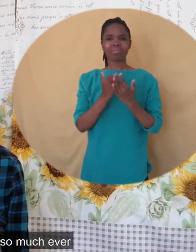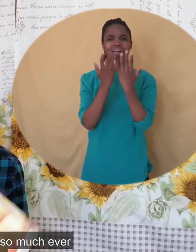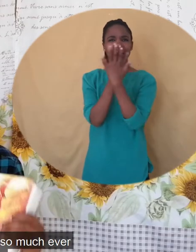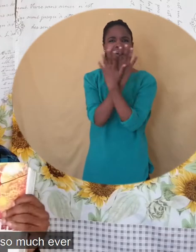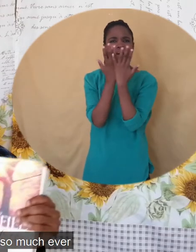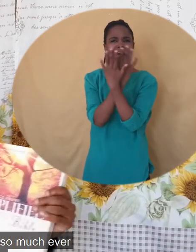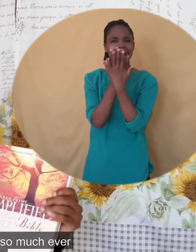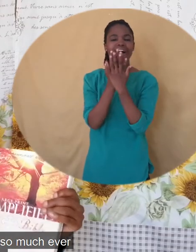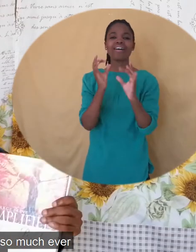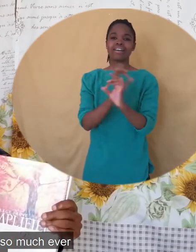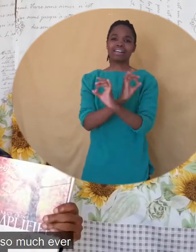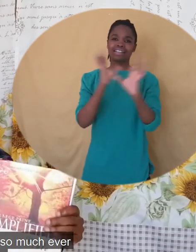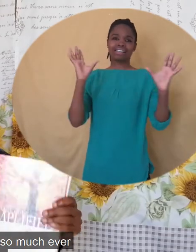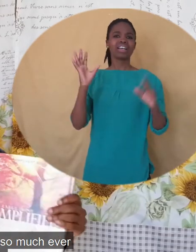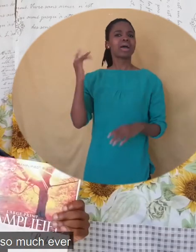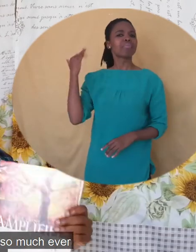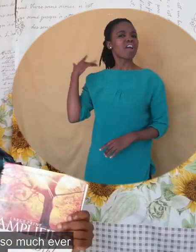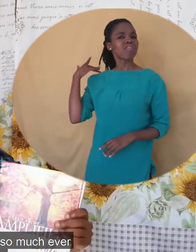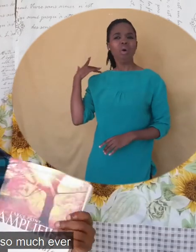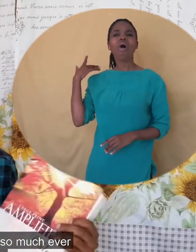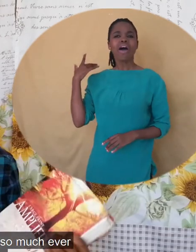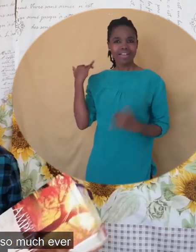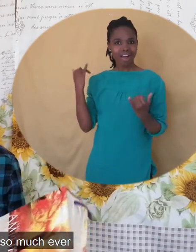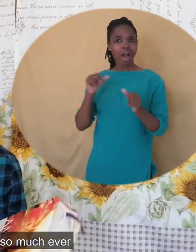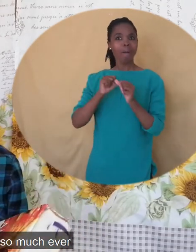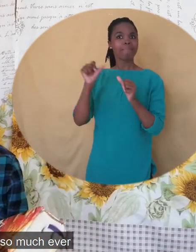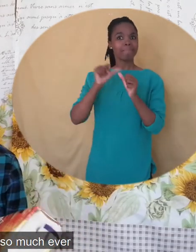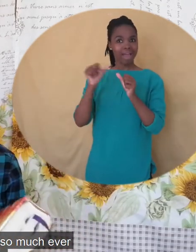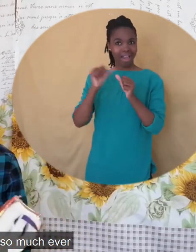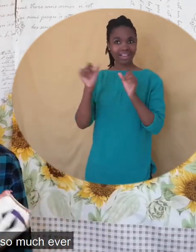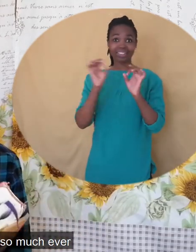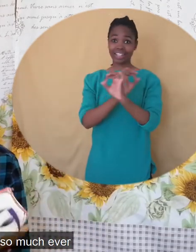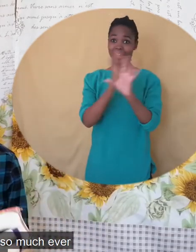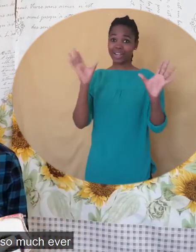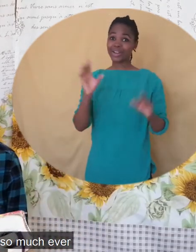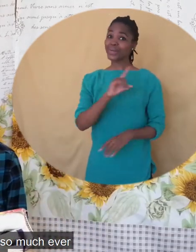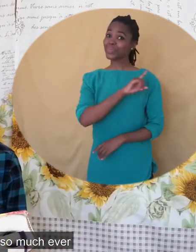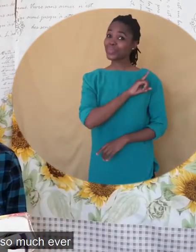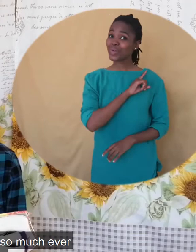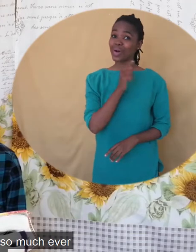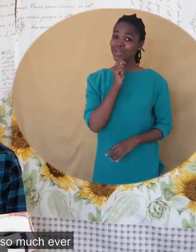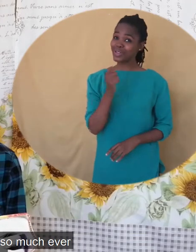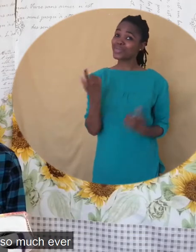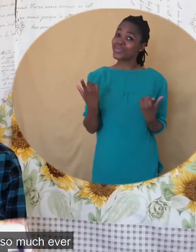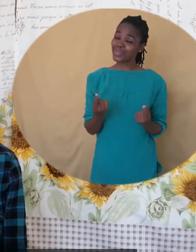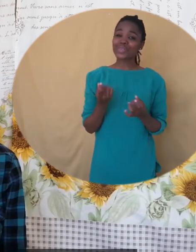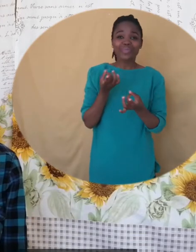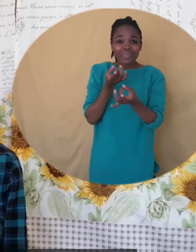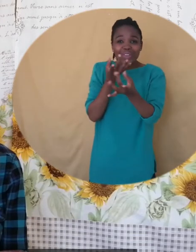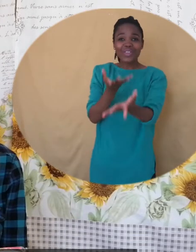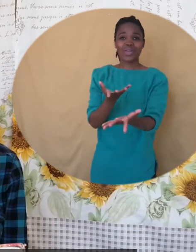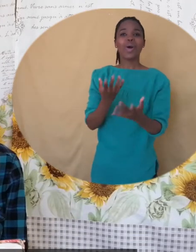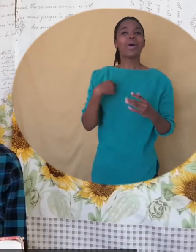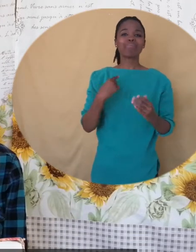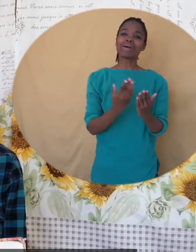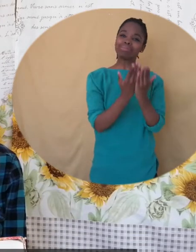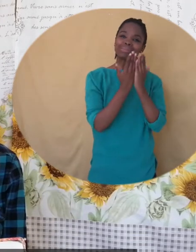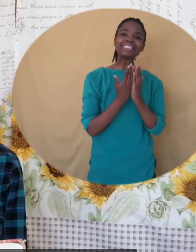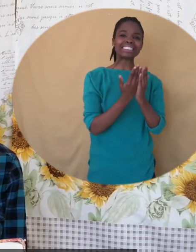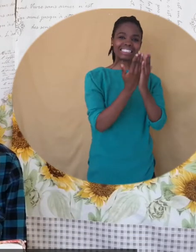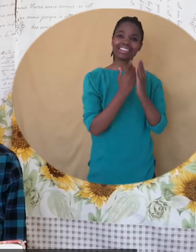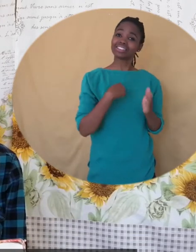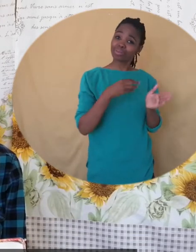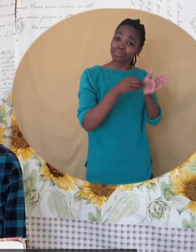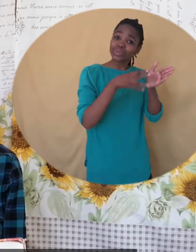Bible. I think my perspective has changed so much ever since I've, studied. So what